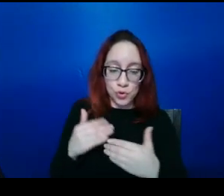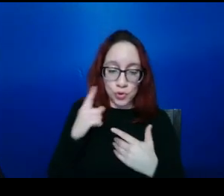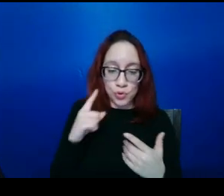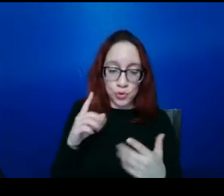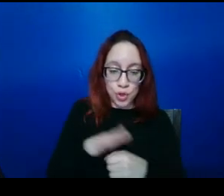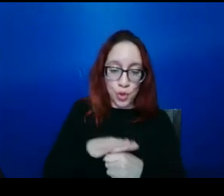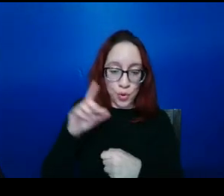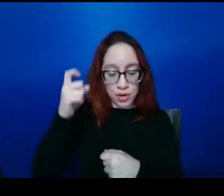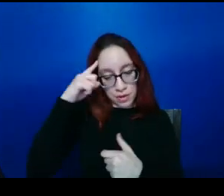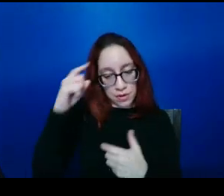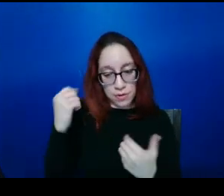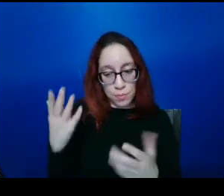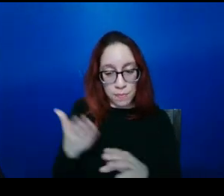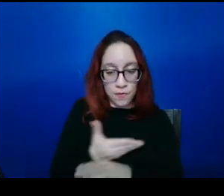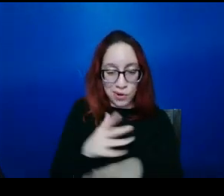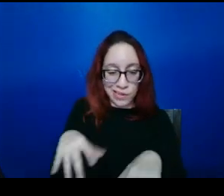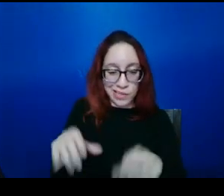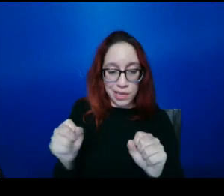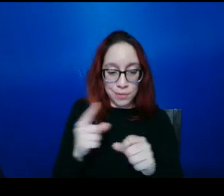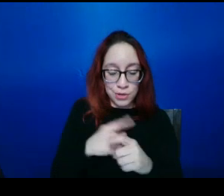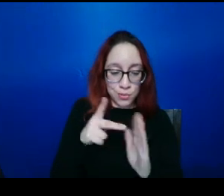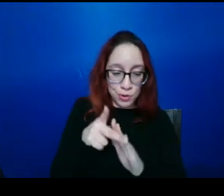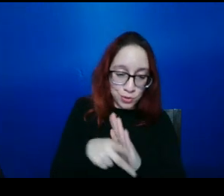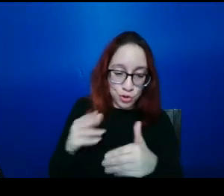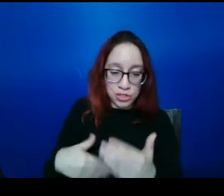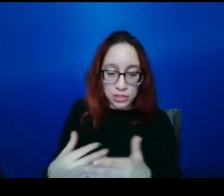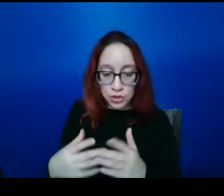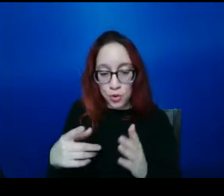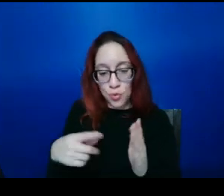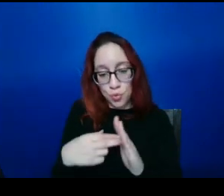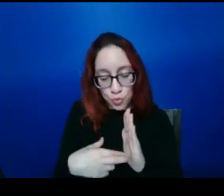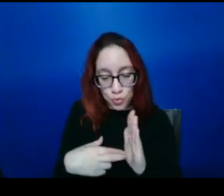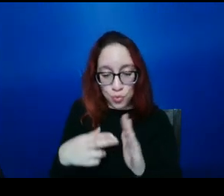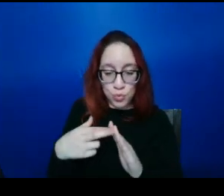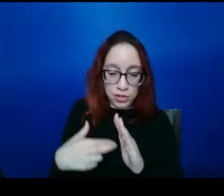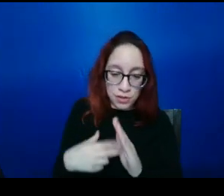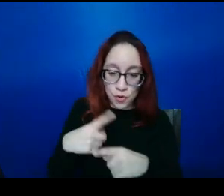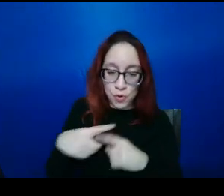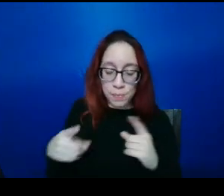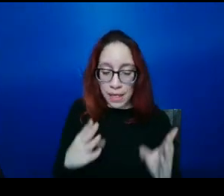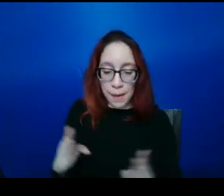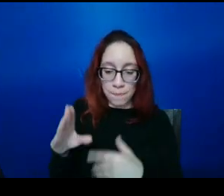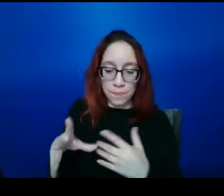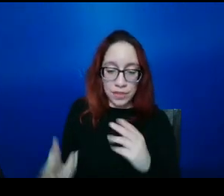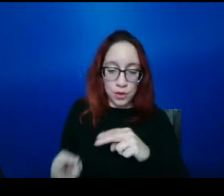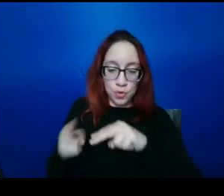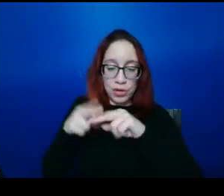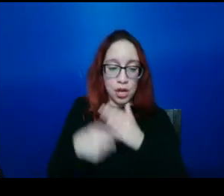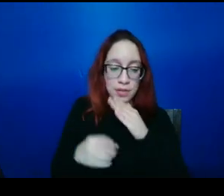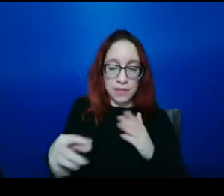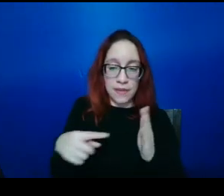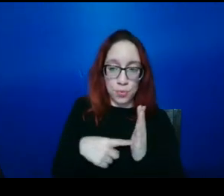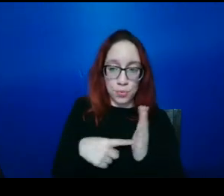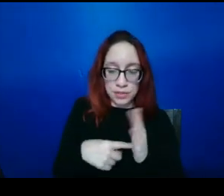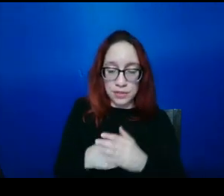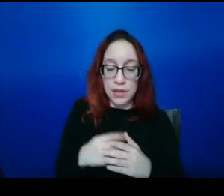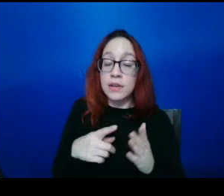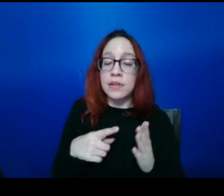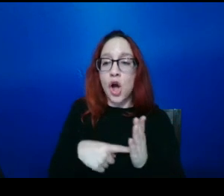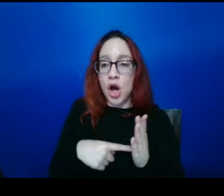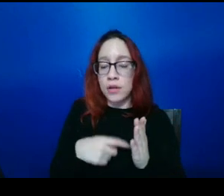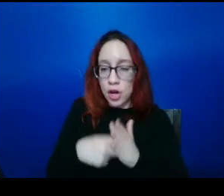government consider before adopting policy, procedure, ordinance, regulation, or plan provision that increases the cost of affordable housing. Number